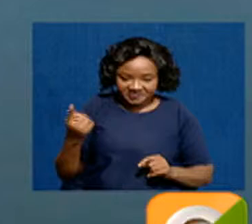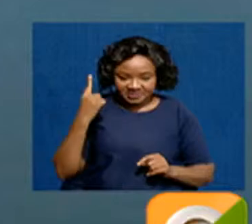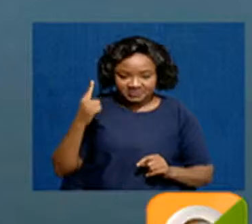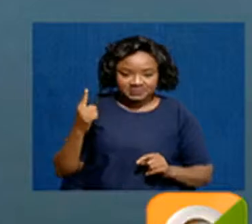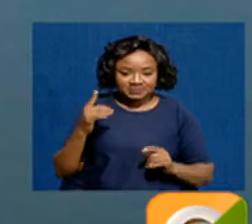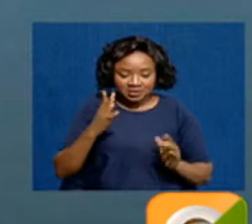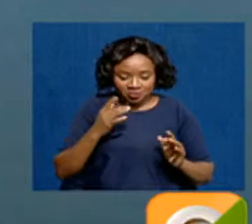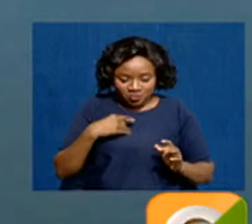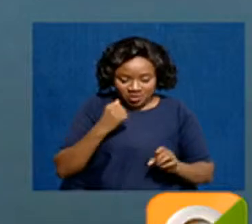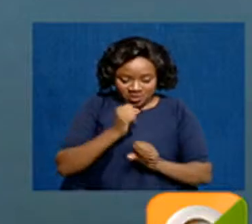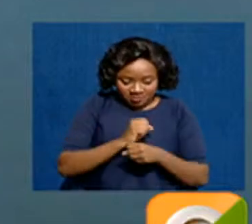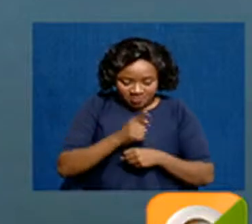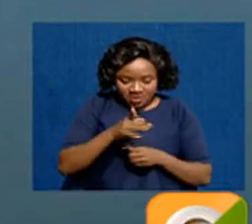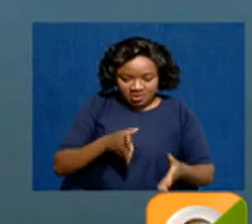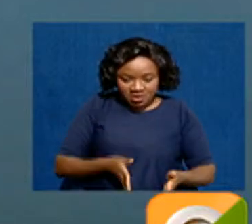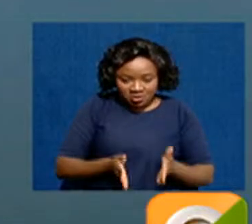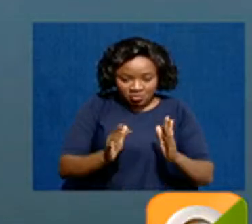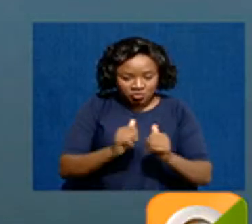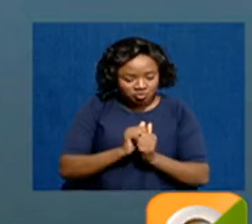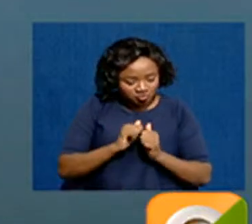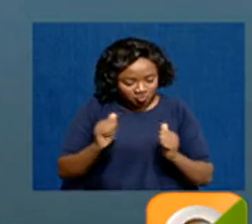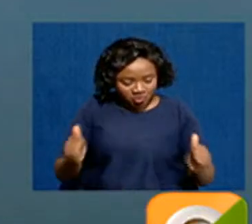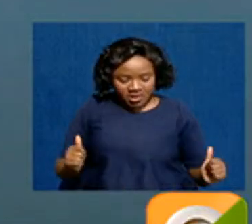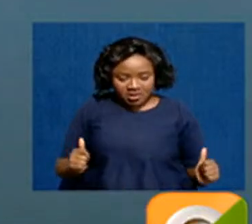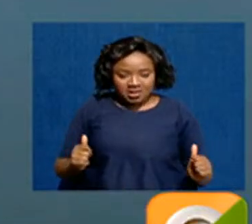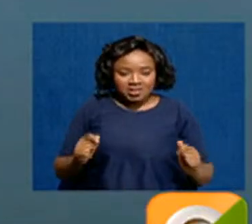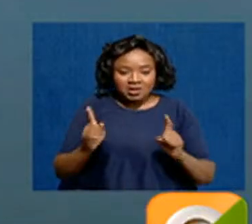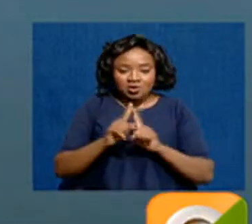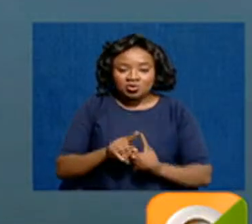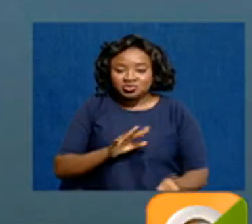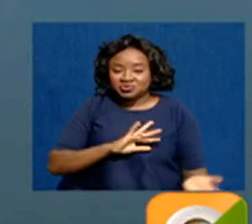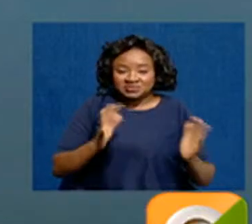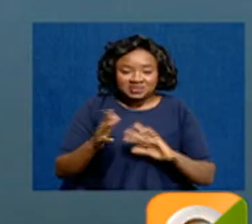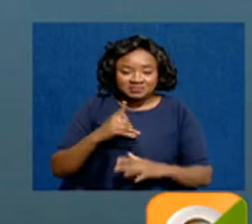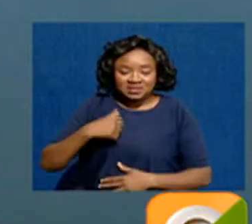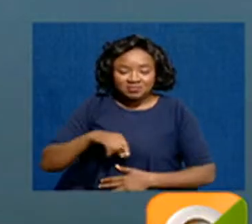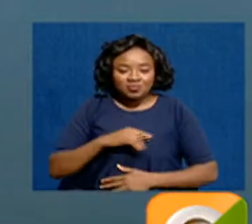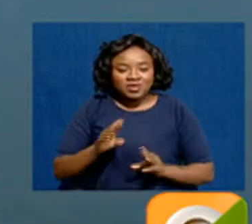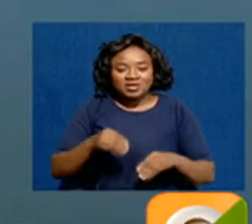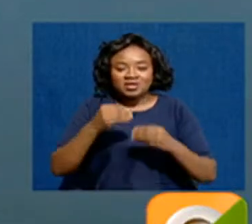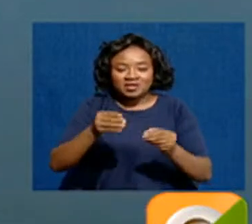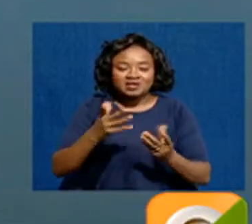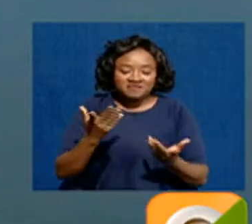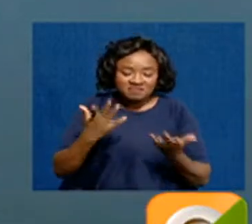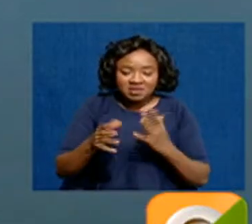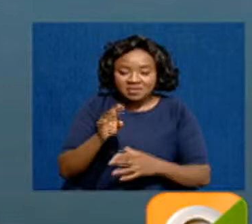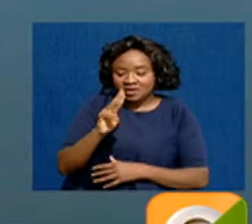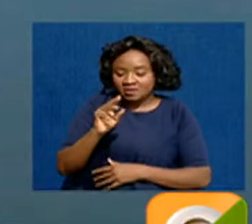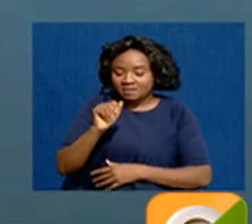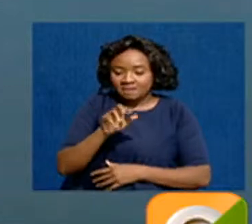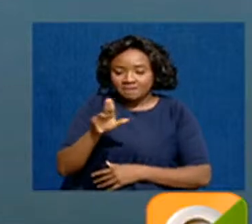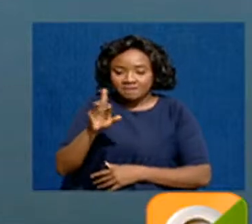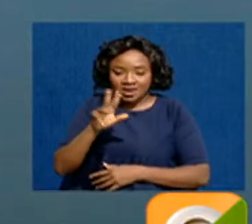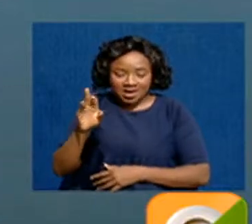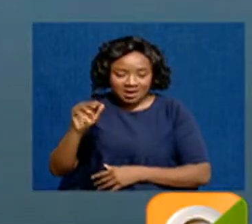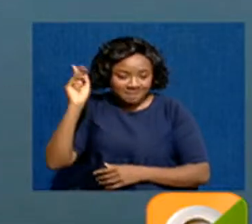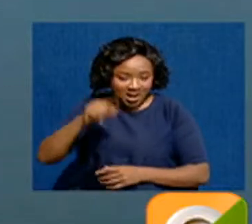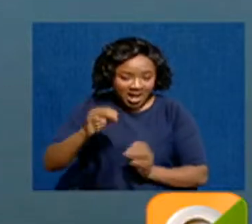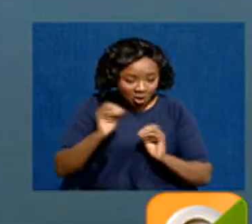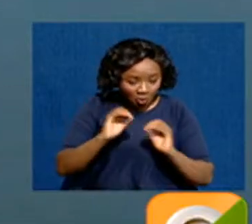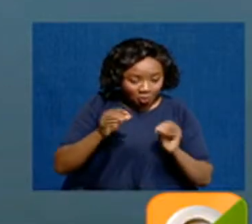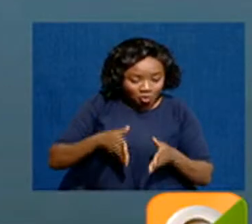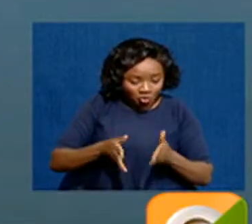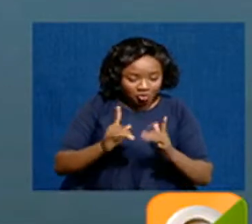make the roads motorable. Sometimes even make sure that we deliver good maram roads where we are unable to tarmac them, but to make sure that